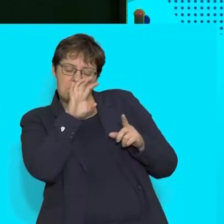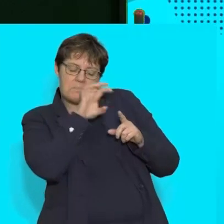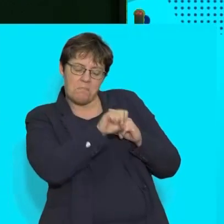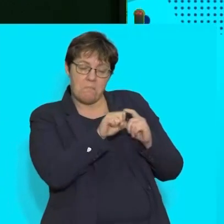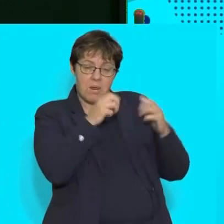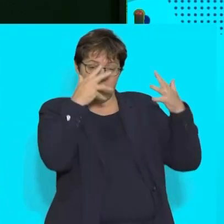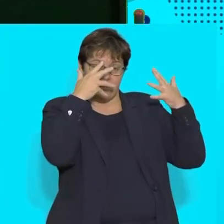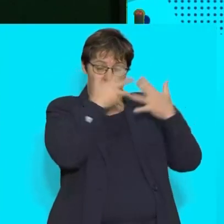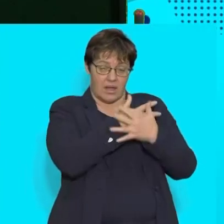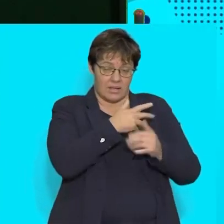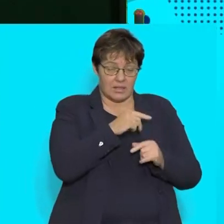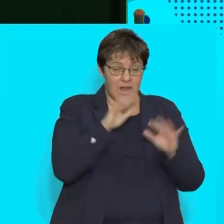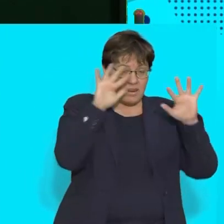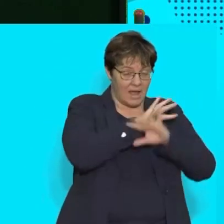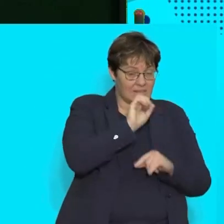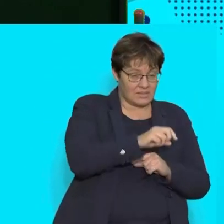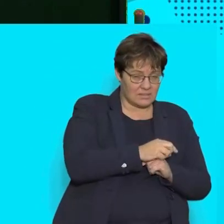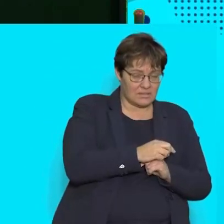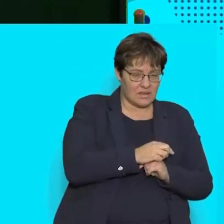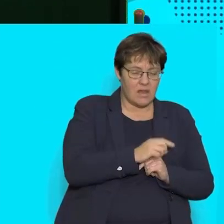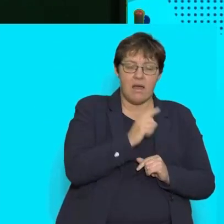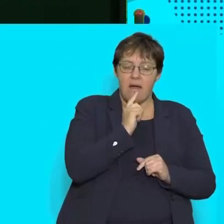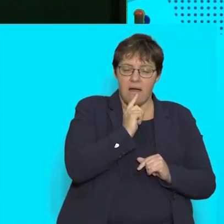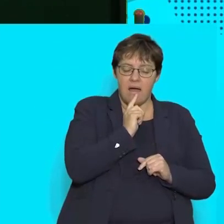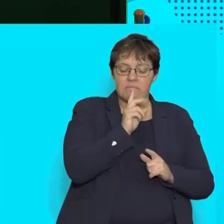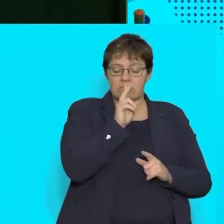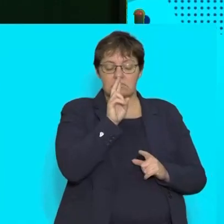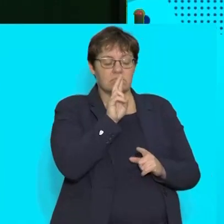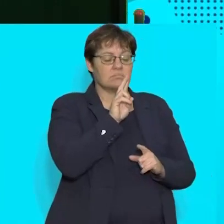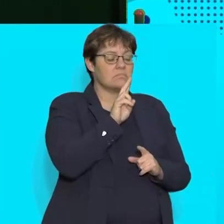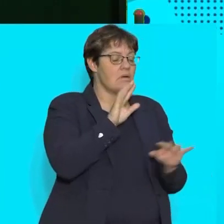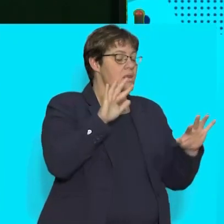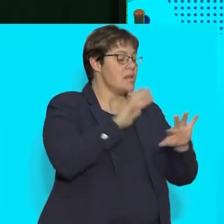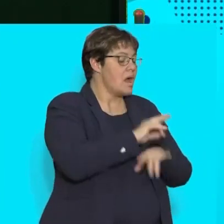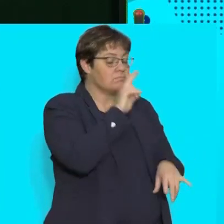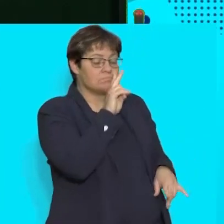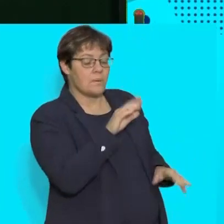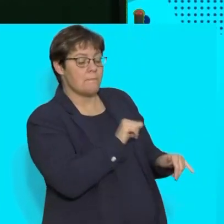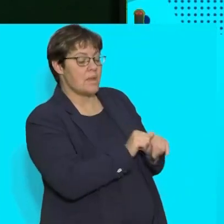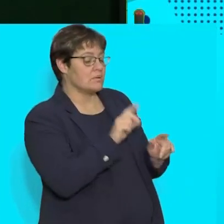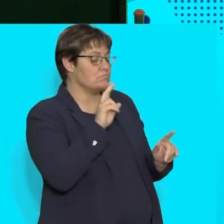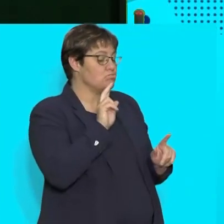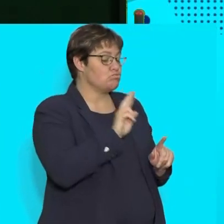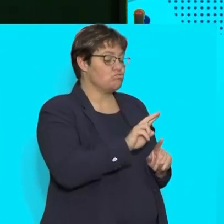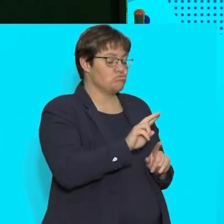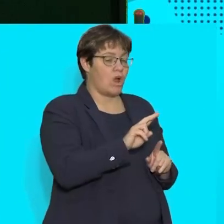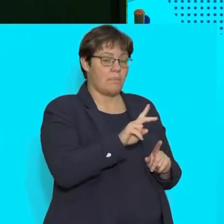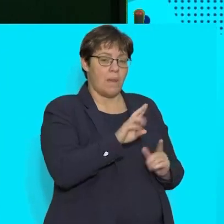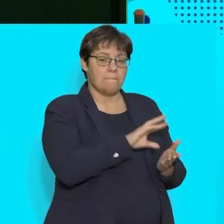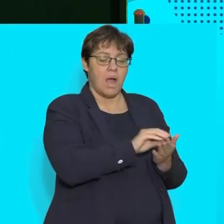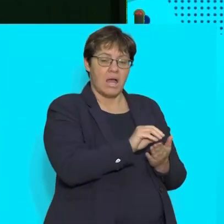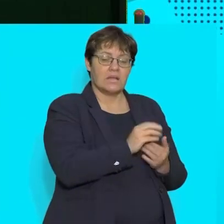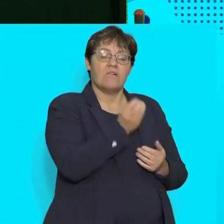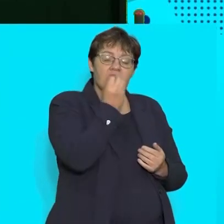catches its food at night. It's nocturnal. It is adapted to being able to see better at night. However, these